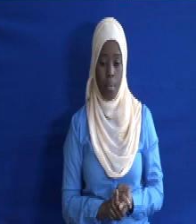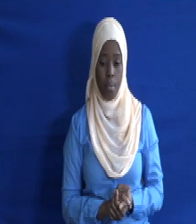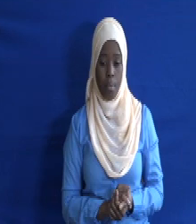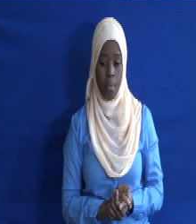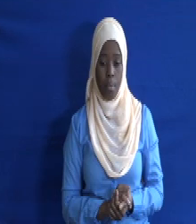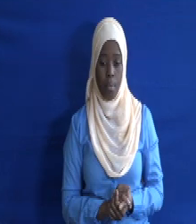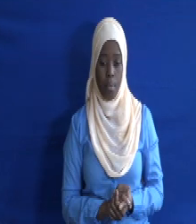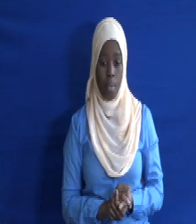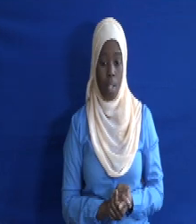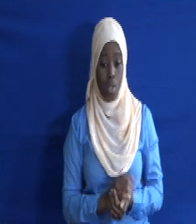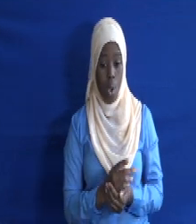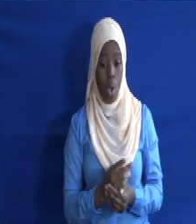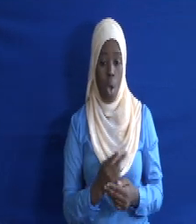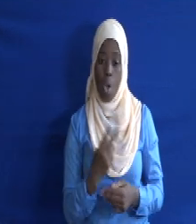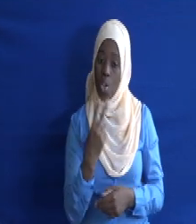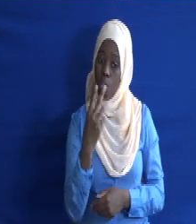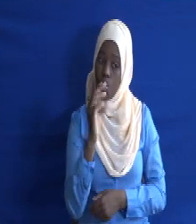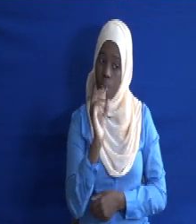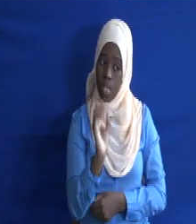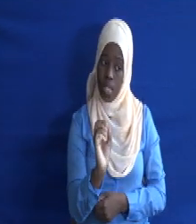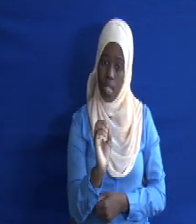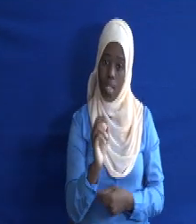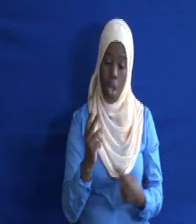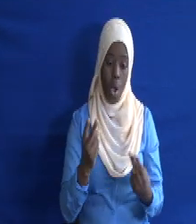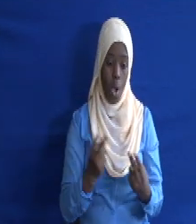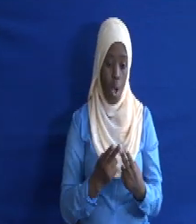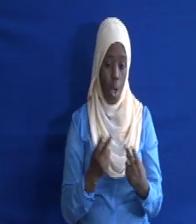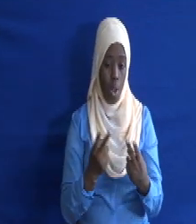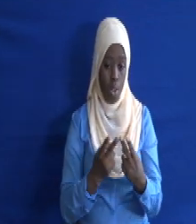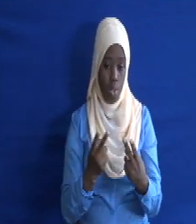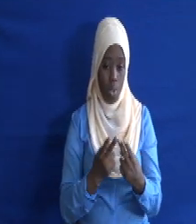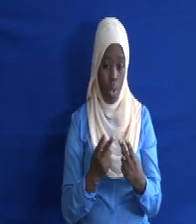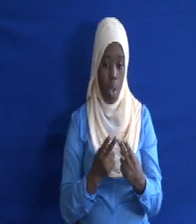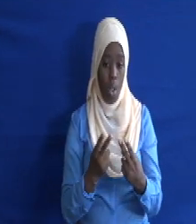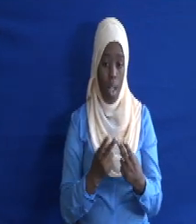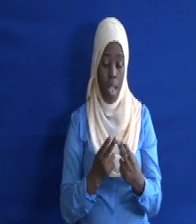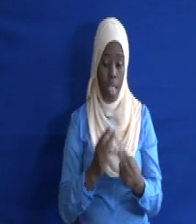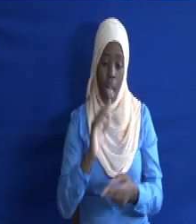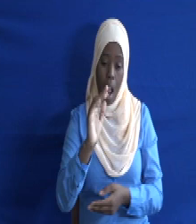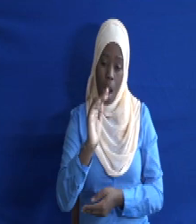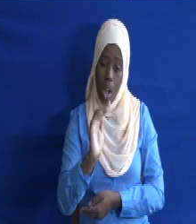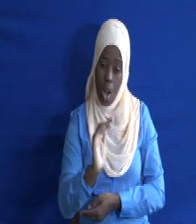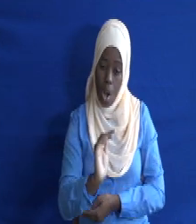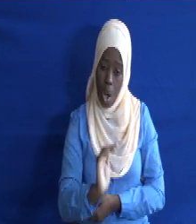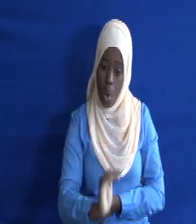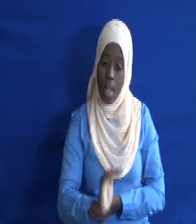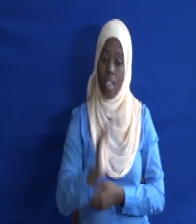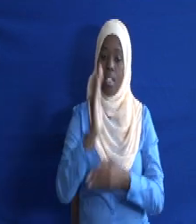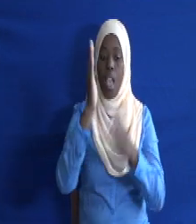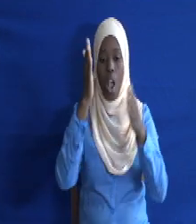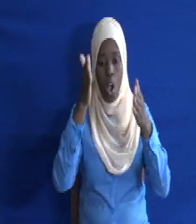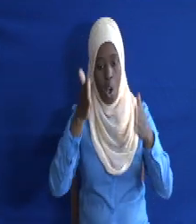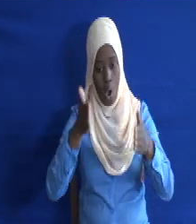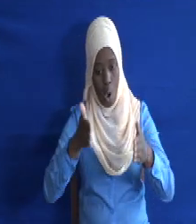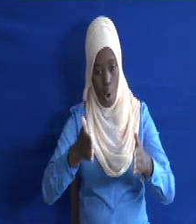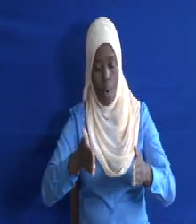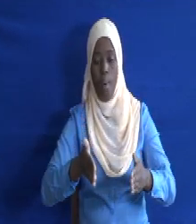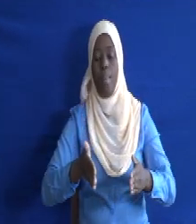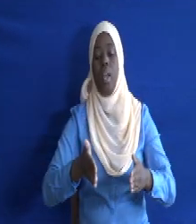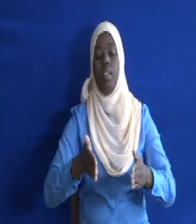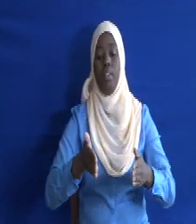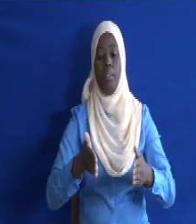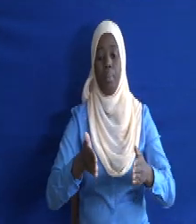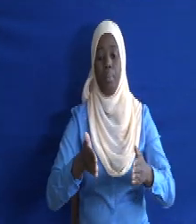good. So 20 here is the lowest. Therefore, the LCM